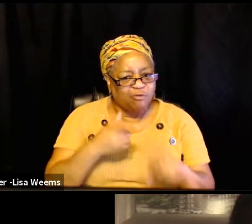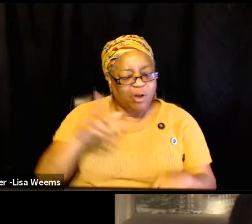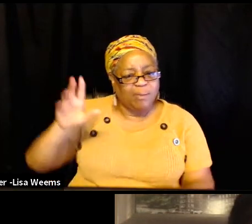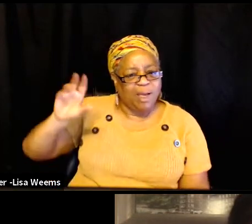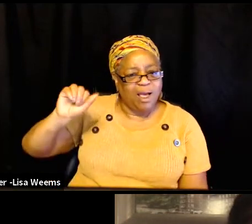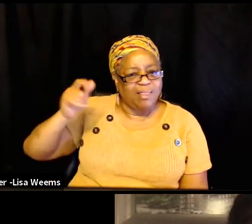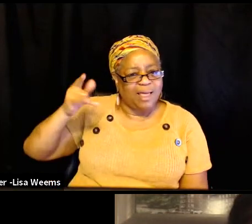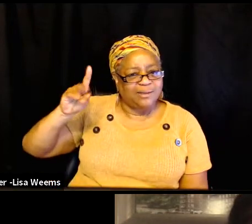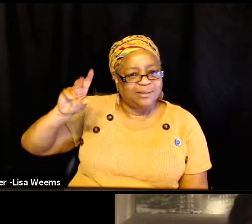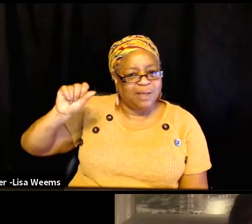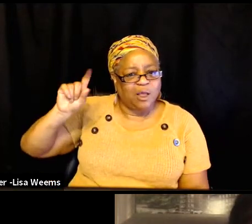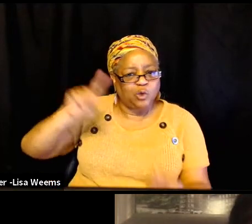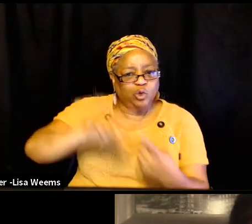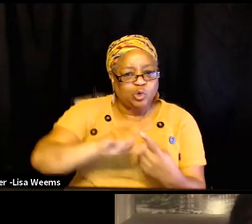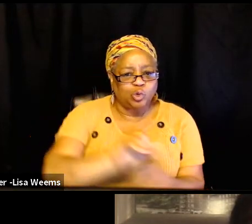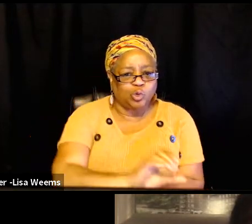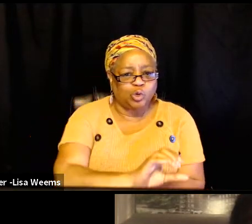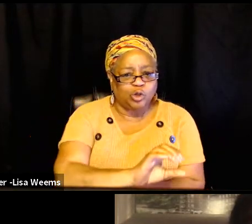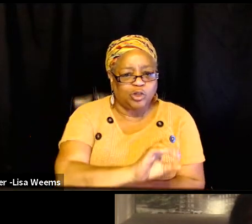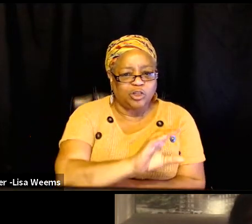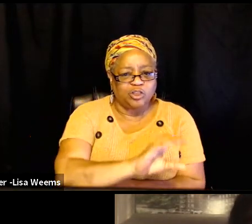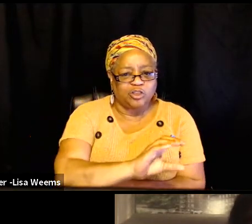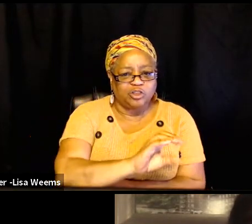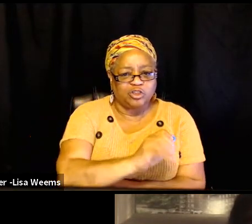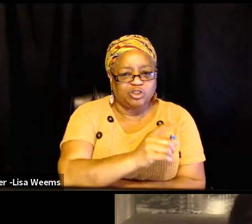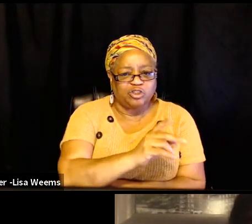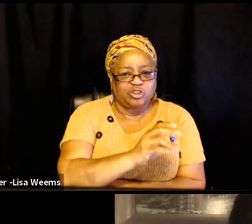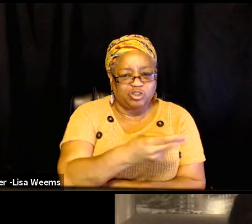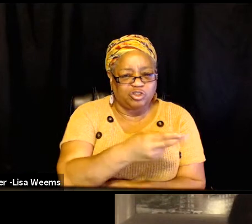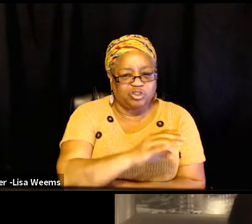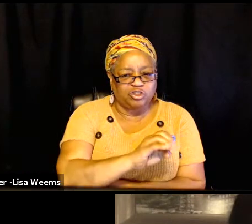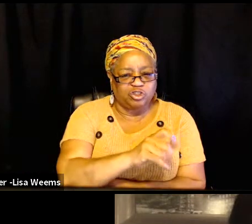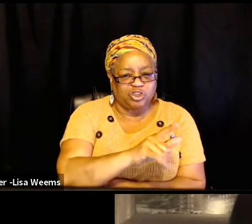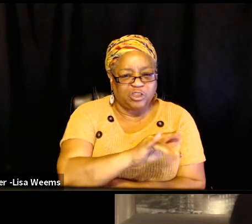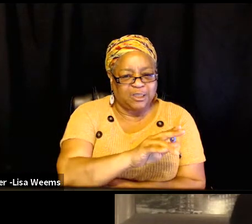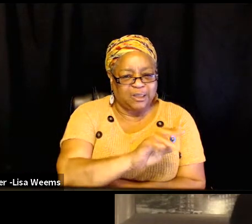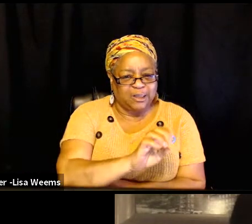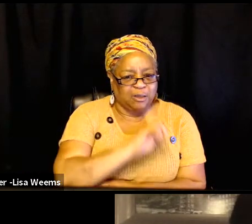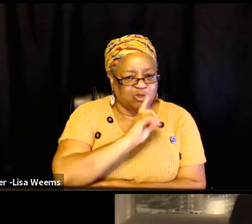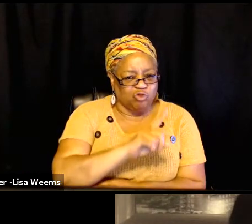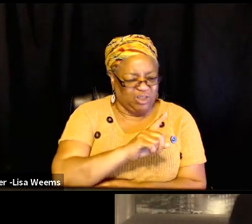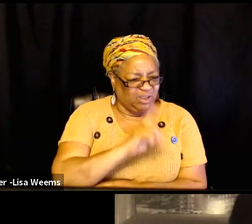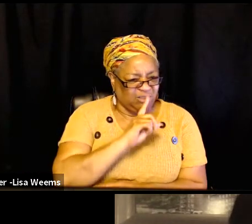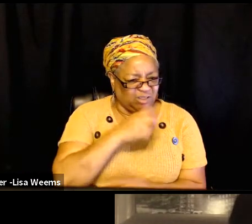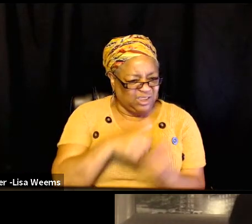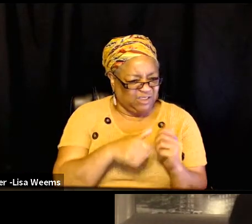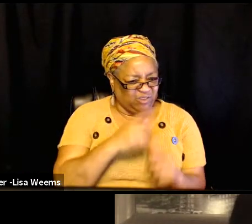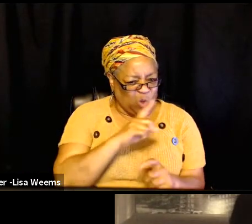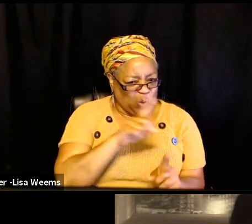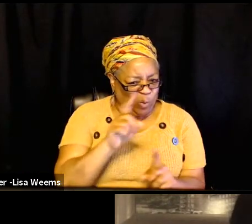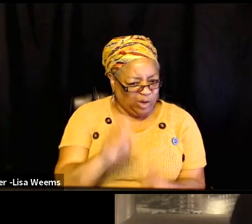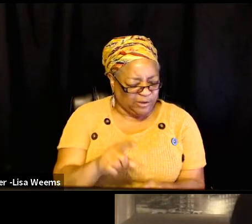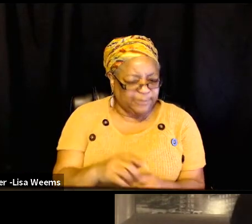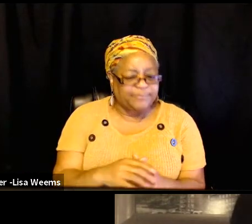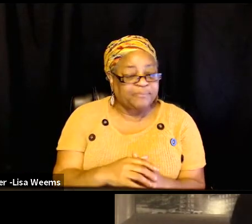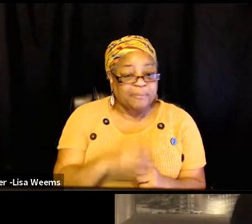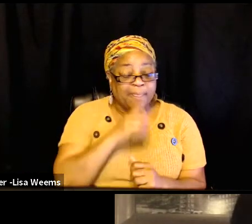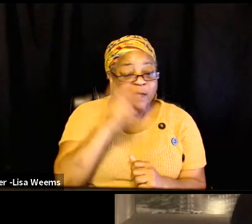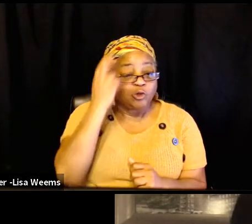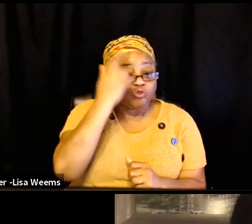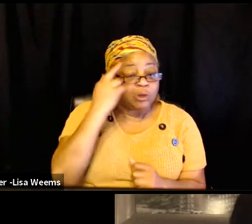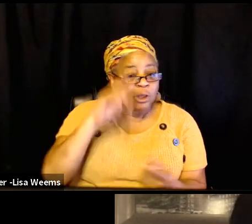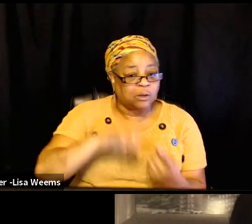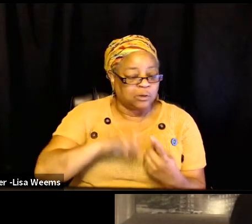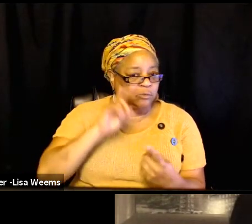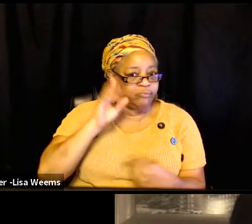Chile, you know? It was kind of a really kind of difficult question, you know? And I did not realize it until years